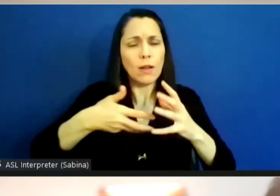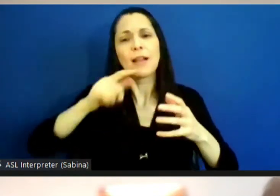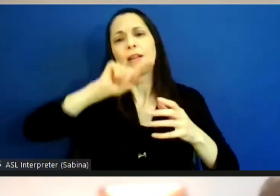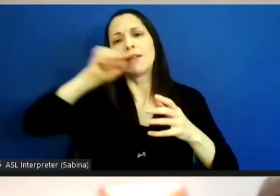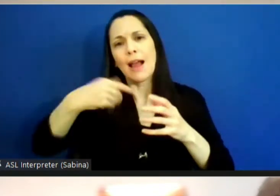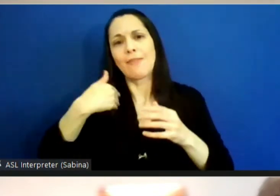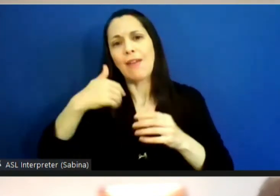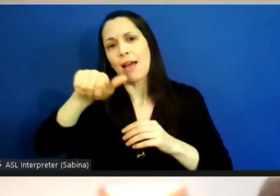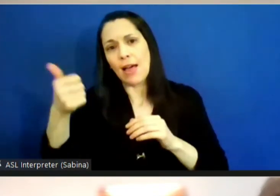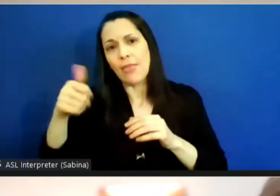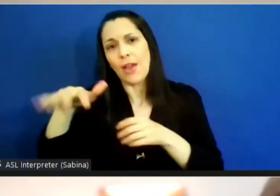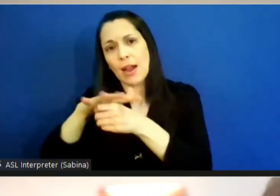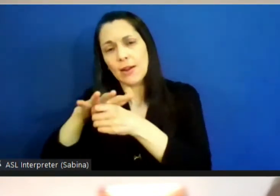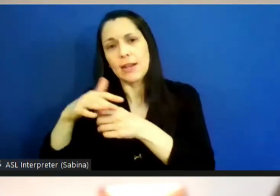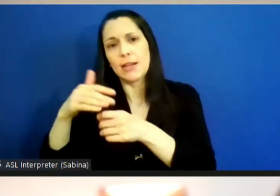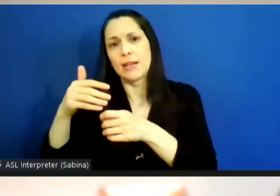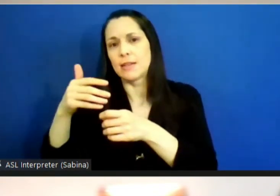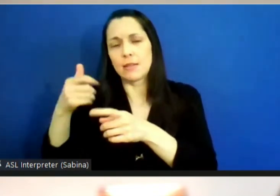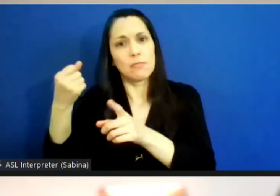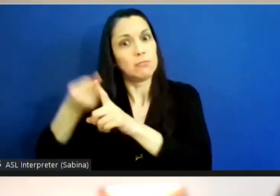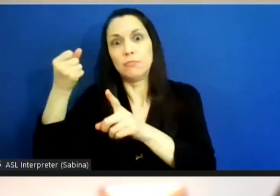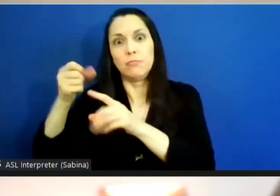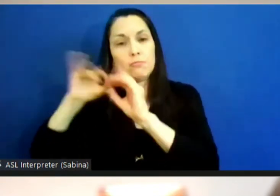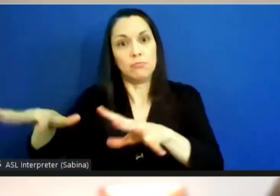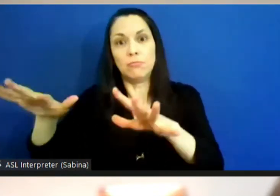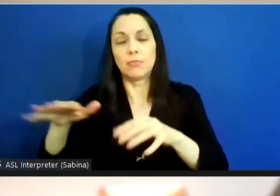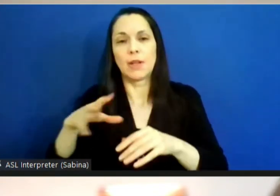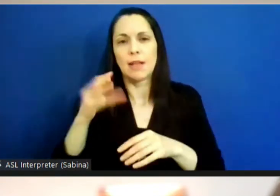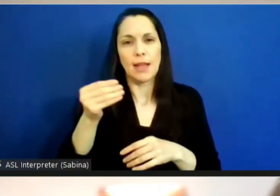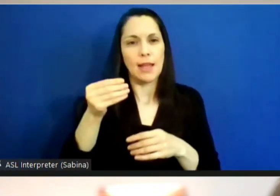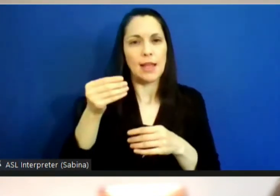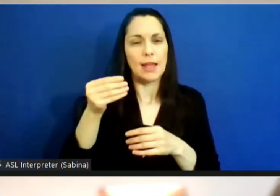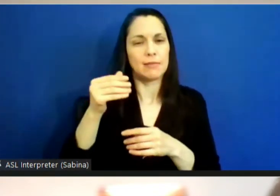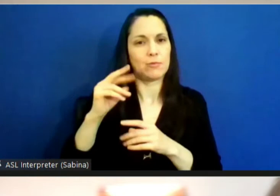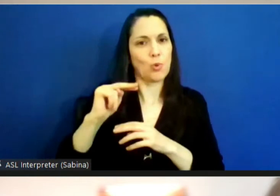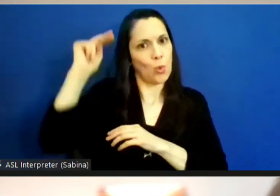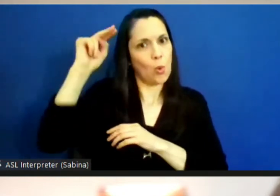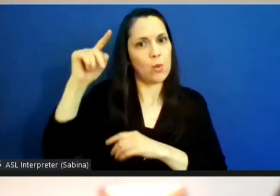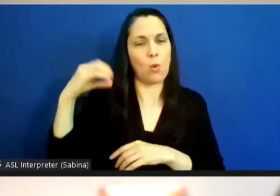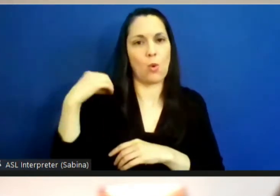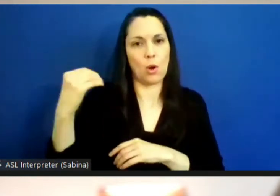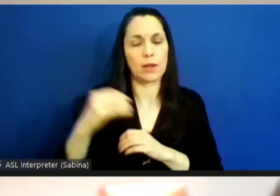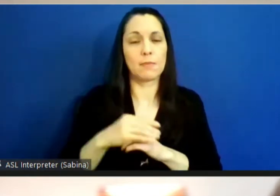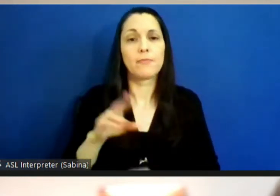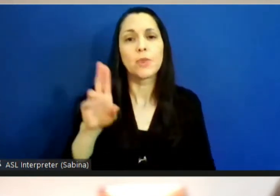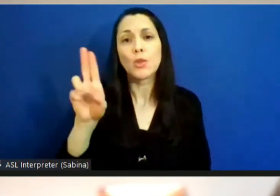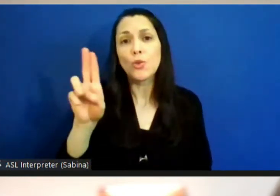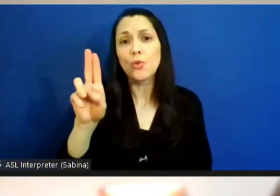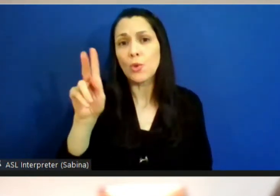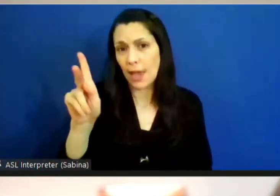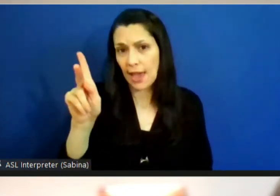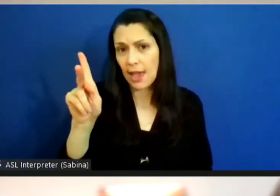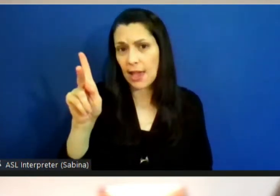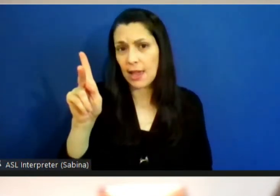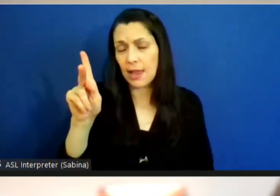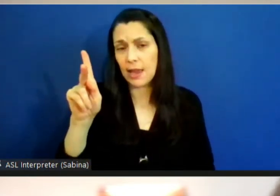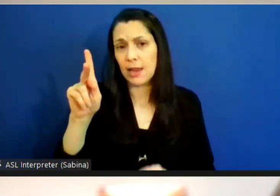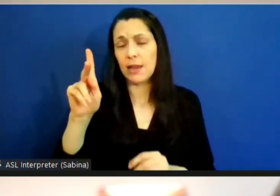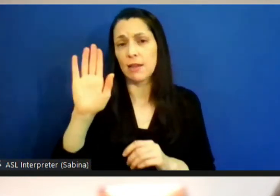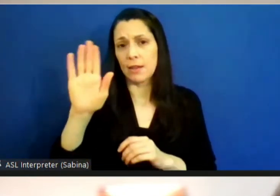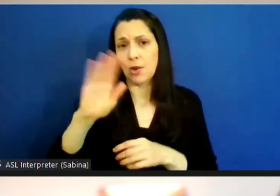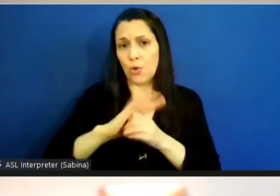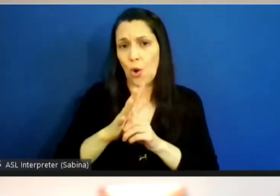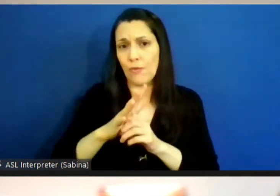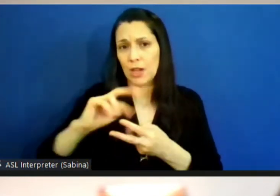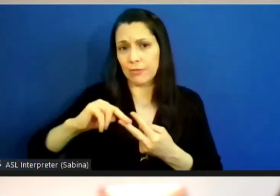surprisingly, even here in the United States, as close as Oregon. The UK variant that is more contagious and more virulent, we